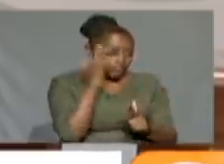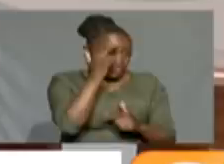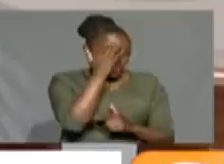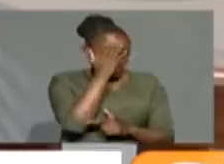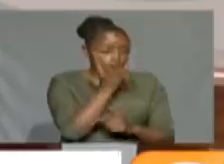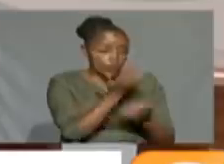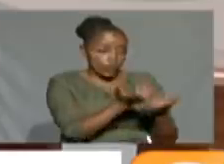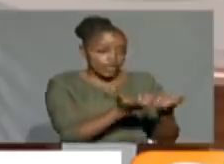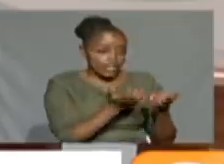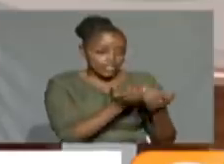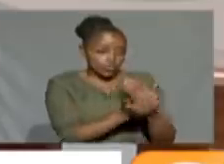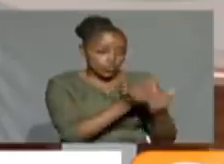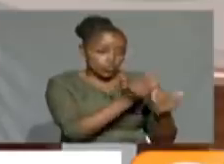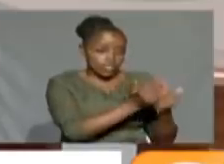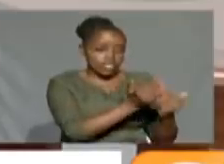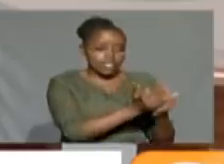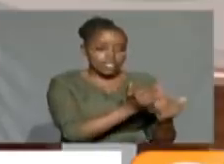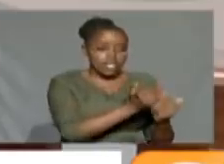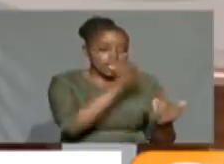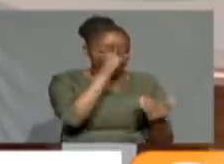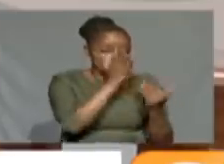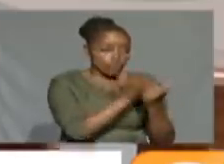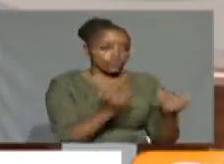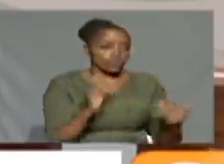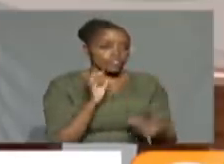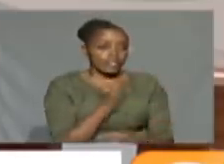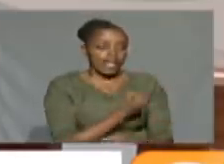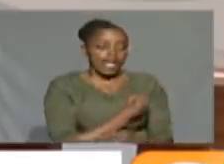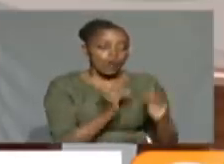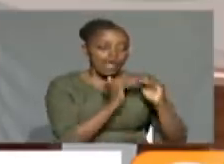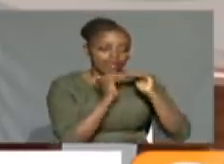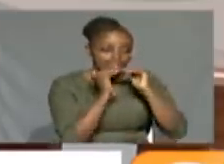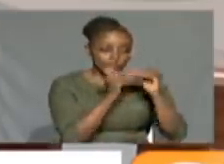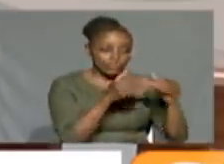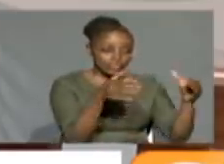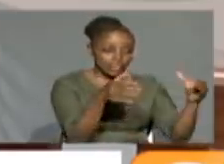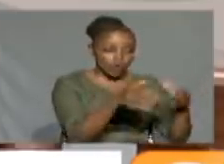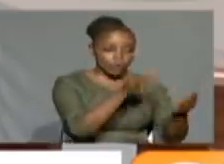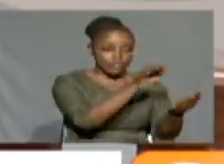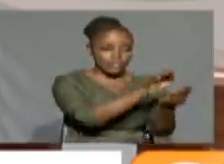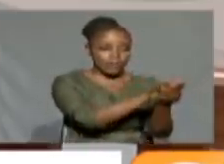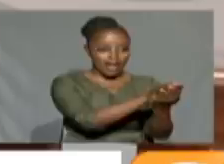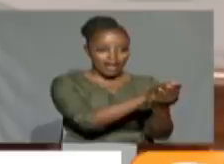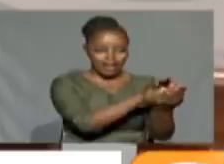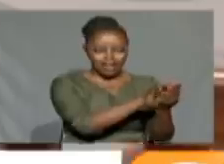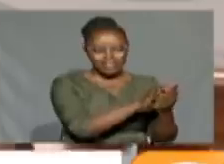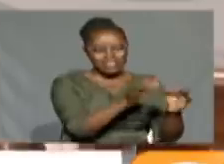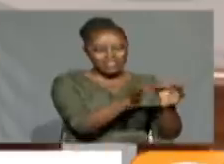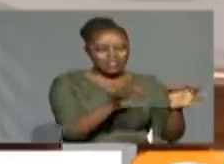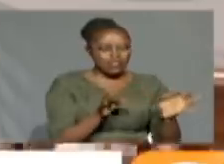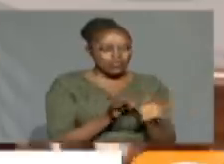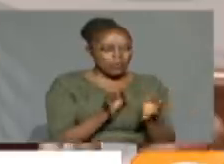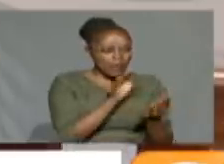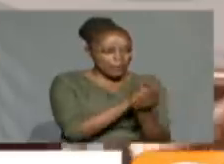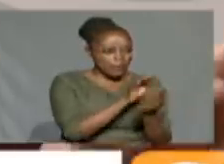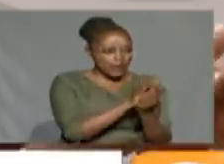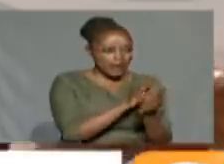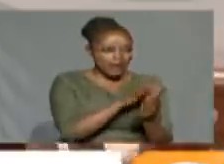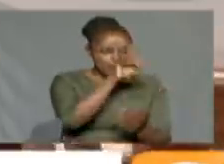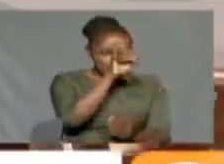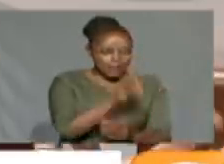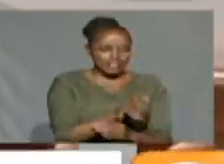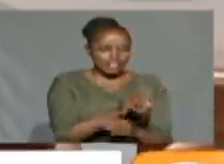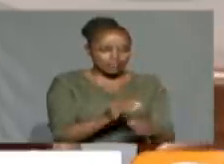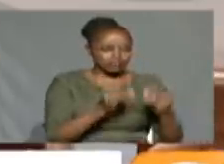to take care of our children. Equity is a community bank. It's a family bank. So it must provide